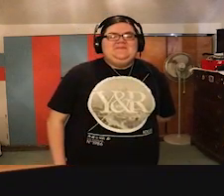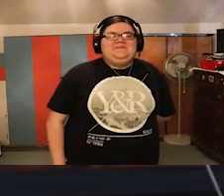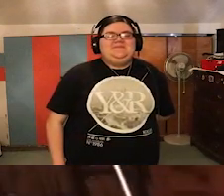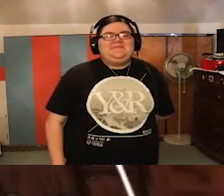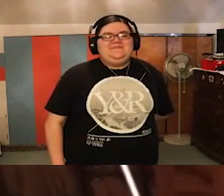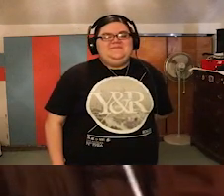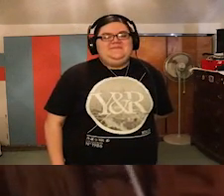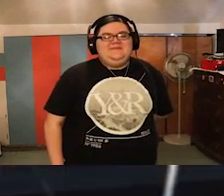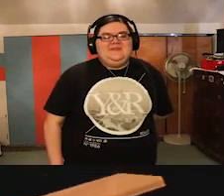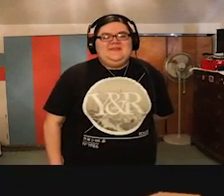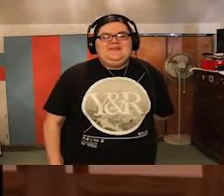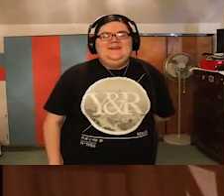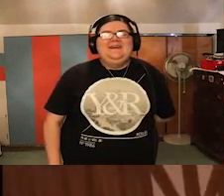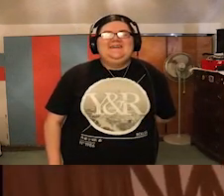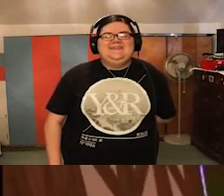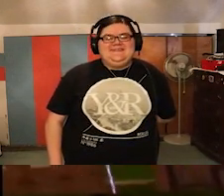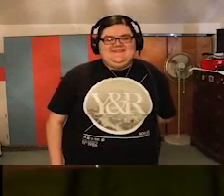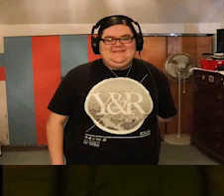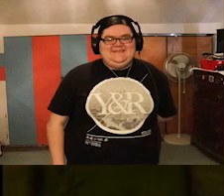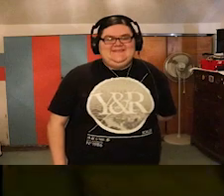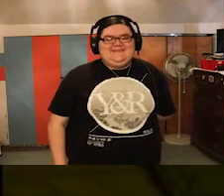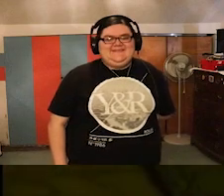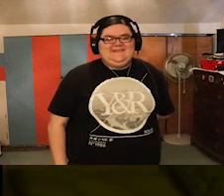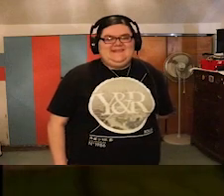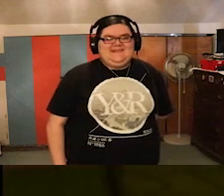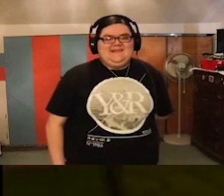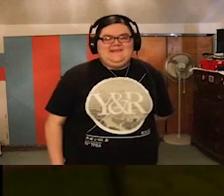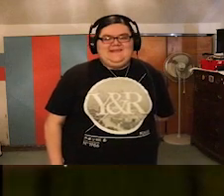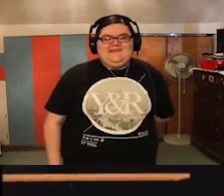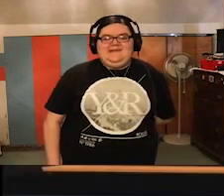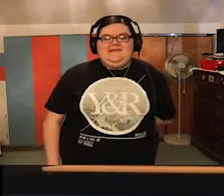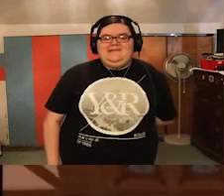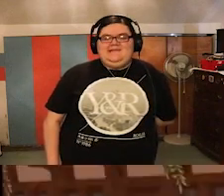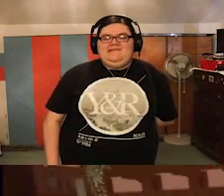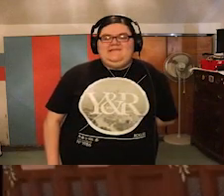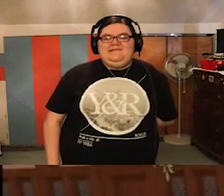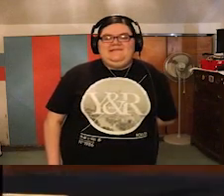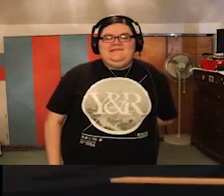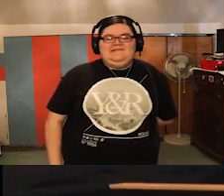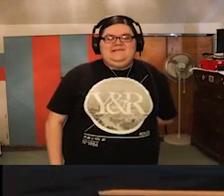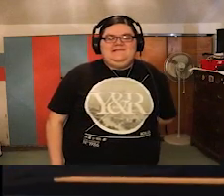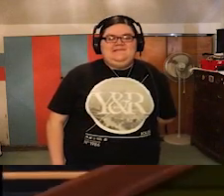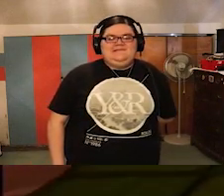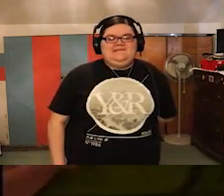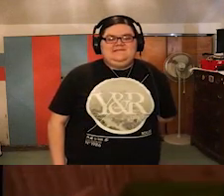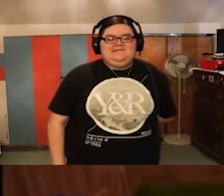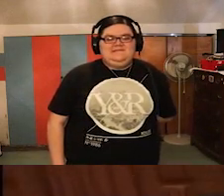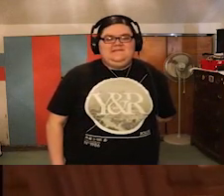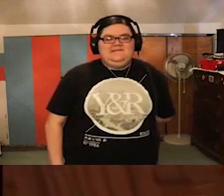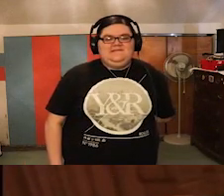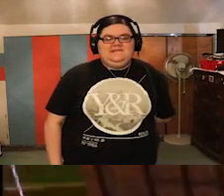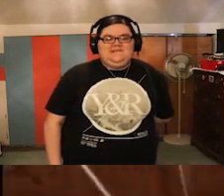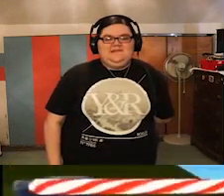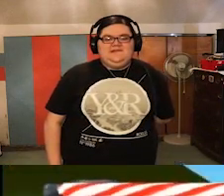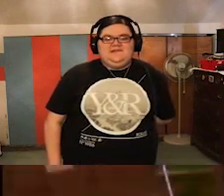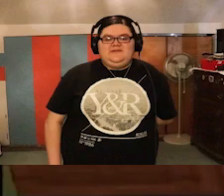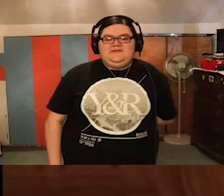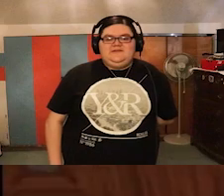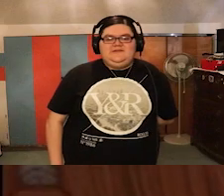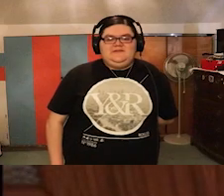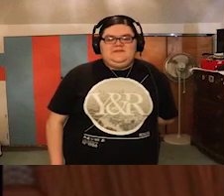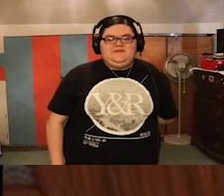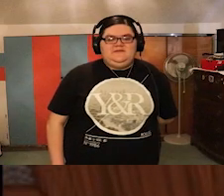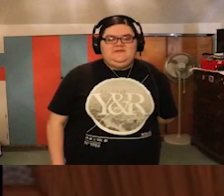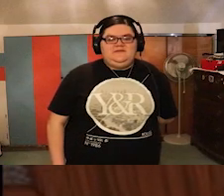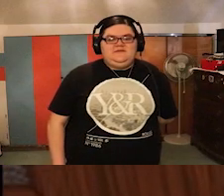Okay, well, don't do that. Who's blue? You'll get no. Did I bang it? Where are you actually meant to be? Where do you actually